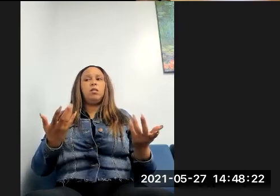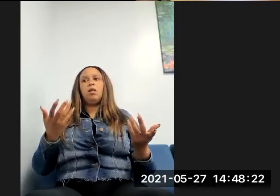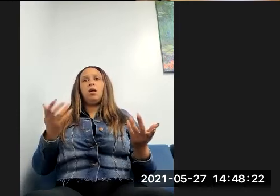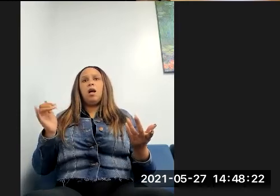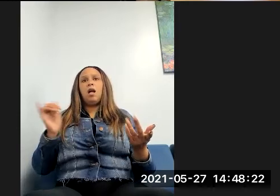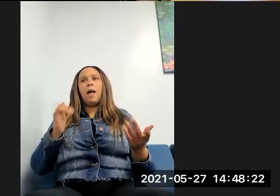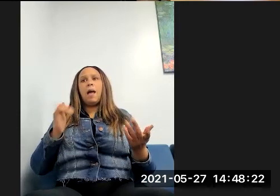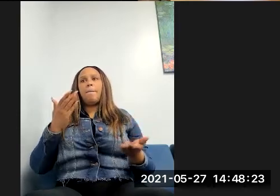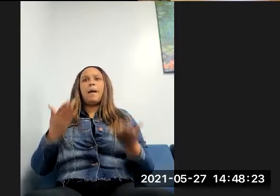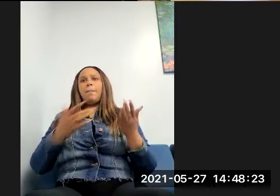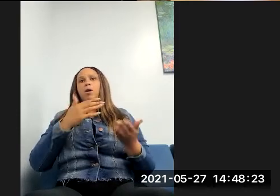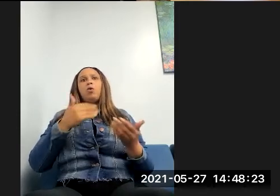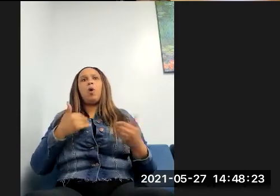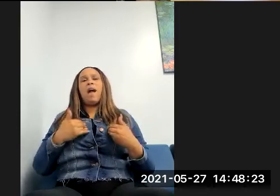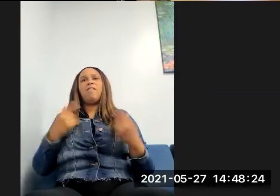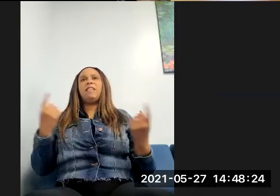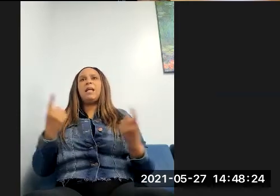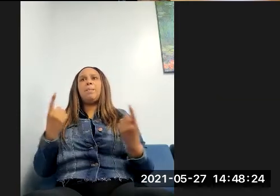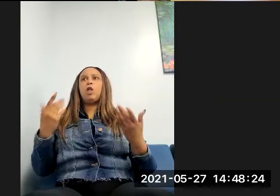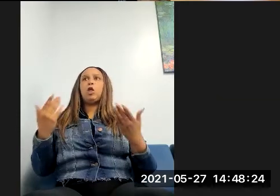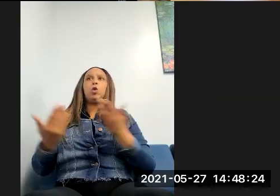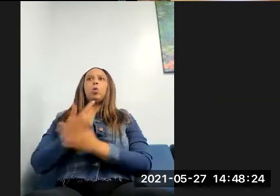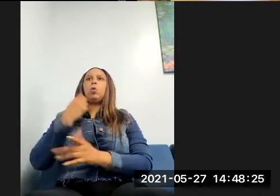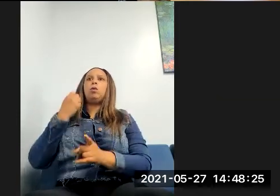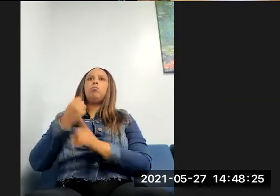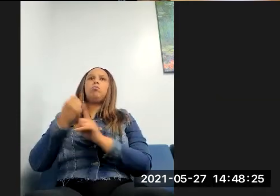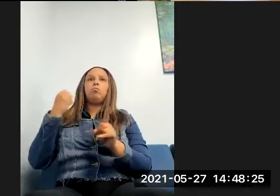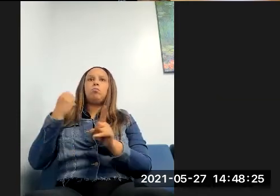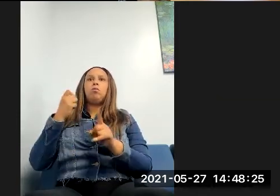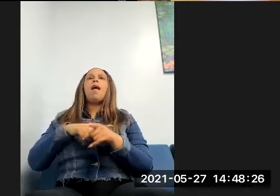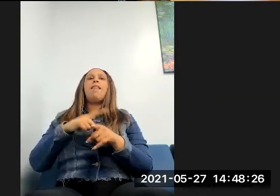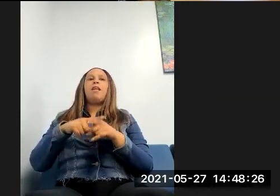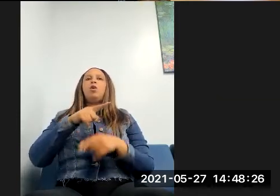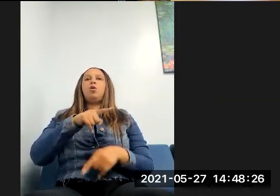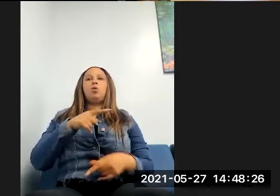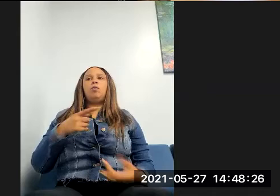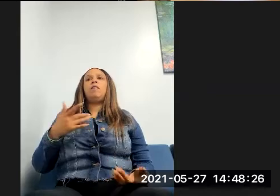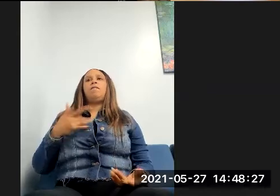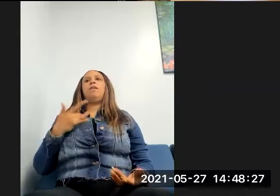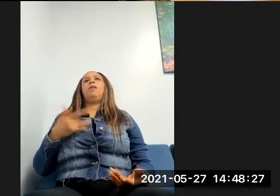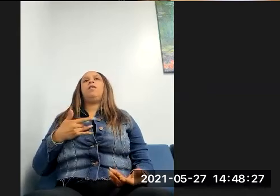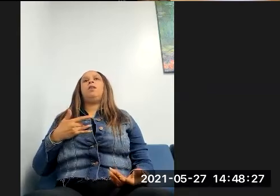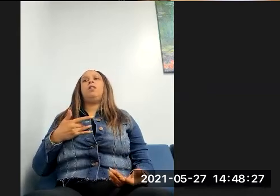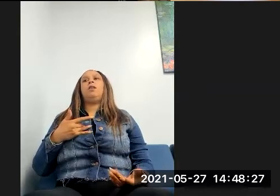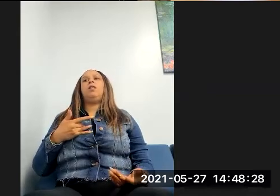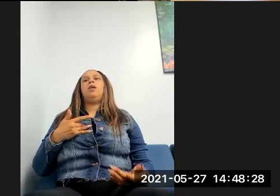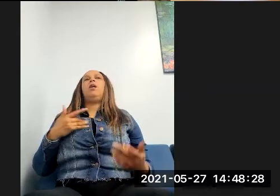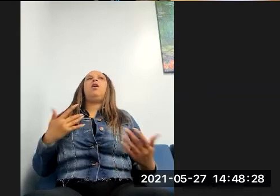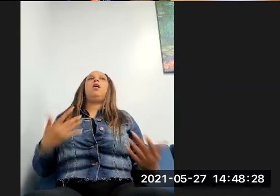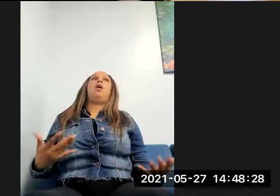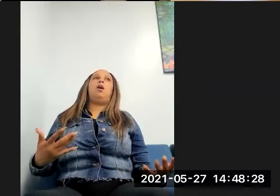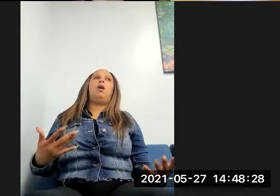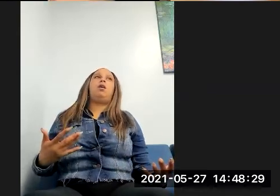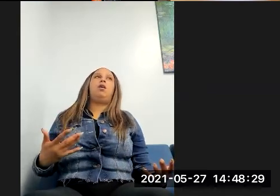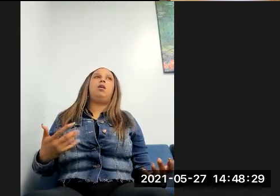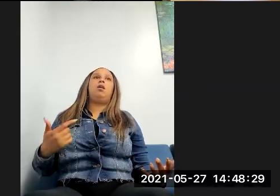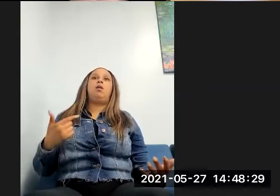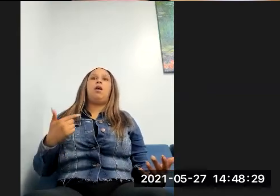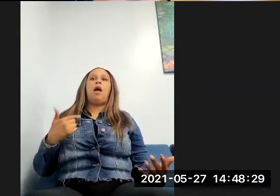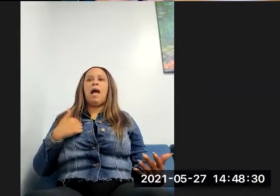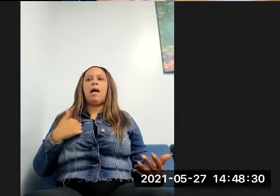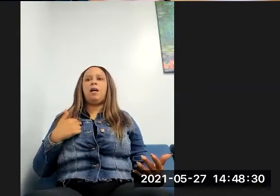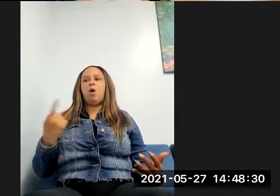encounter a new environment that you consistently find yourself, I keep hitting my foot pedal on that corner,